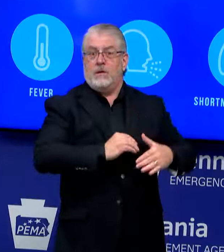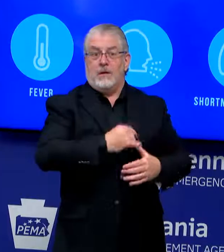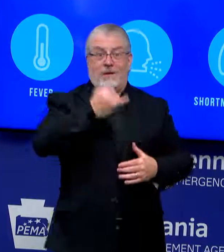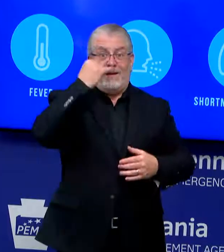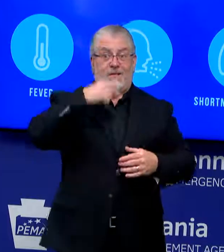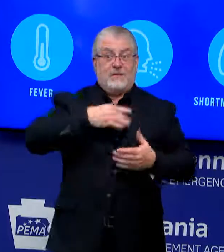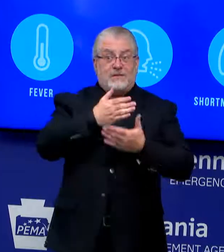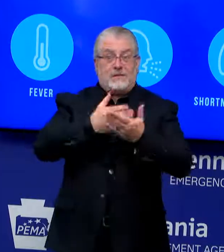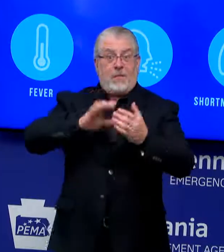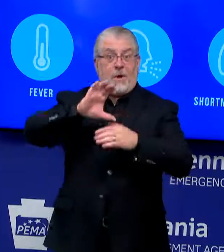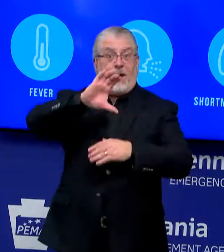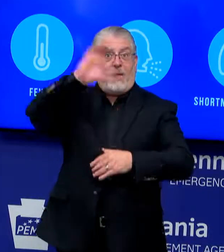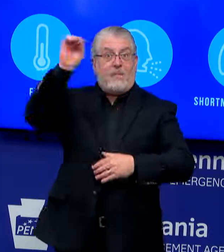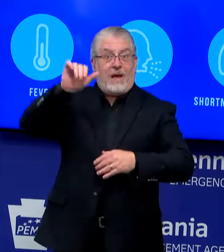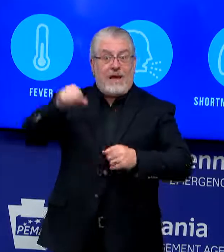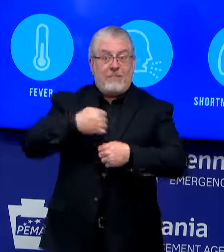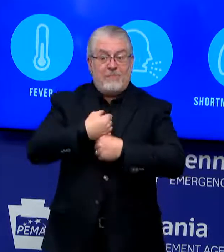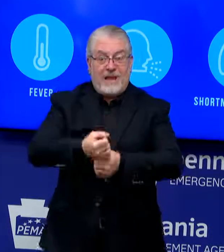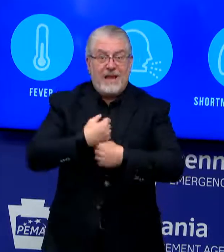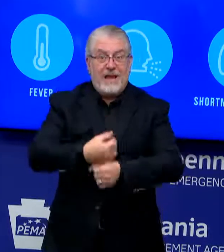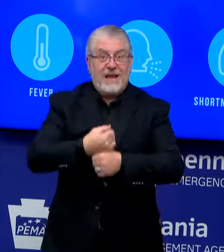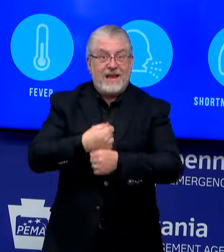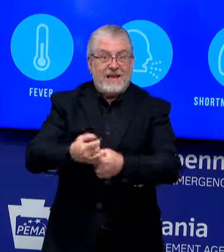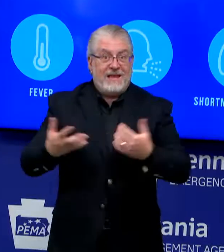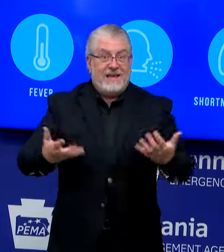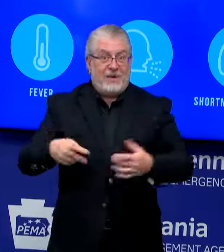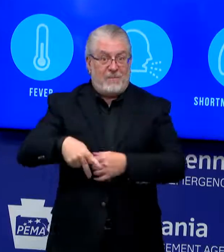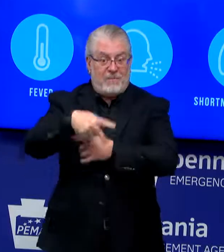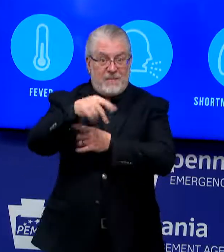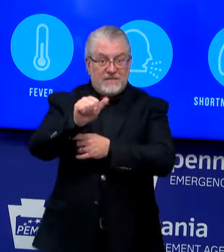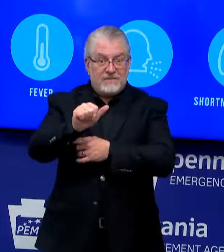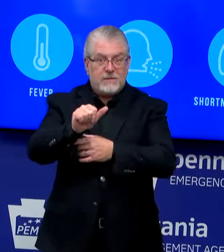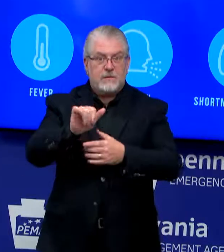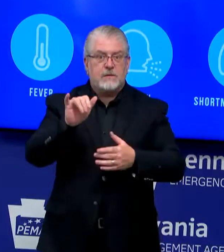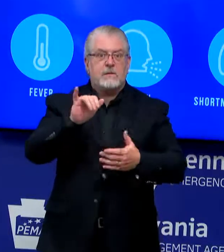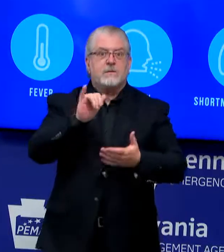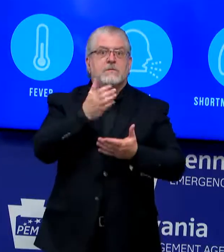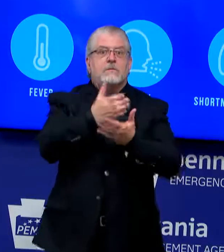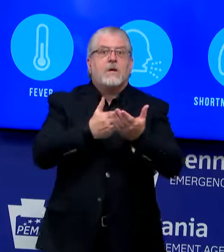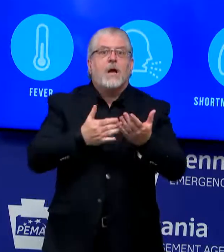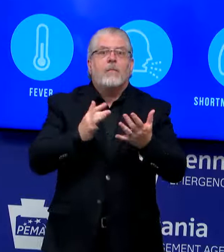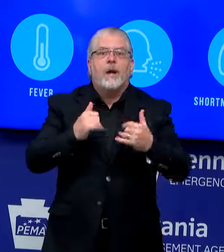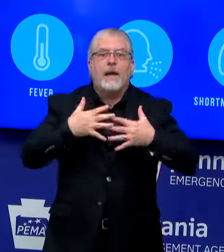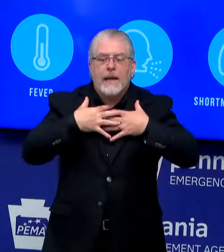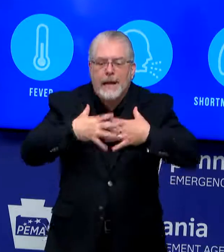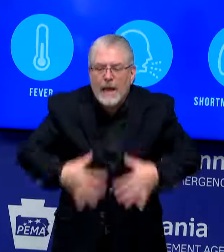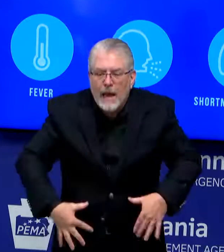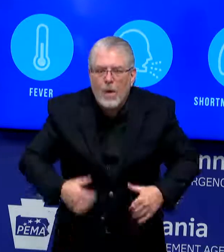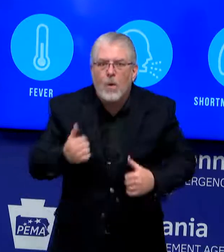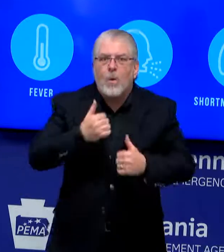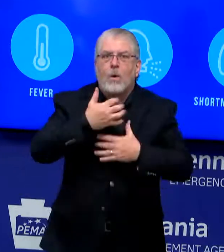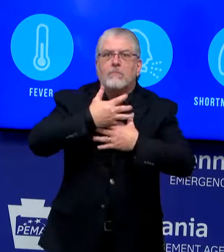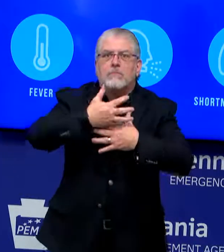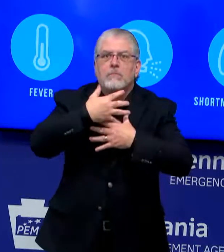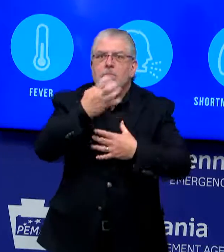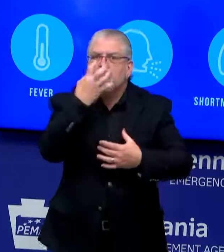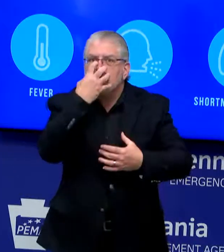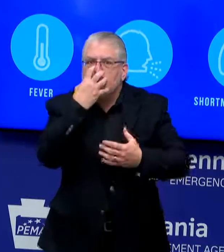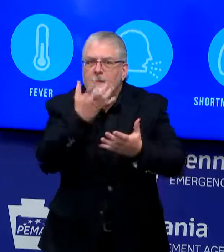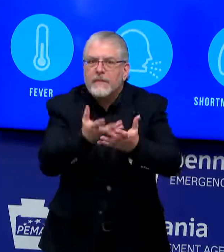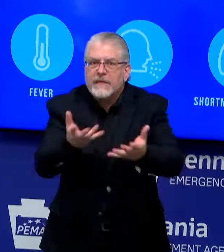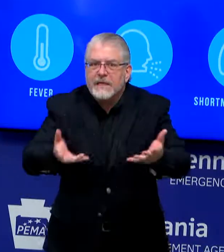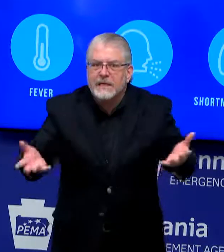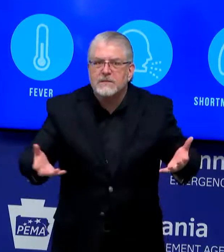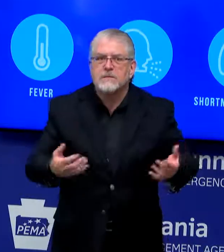able to even sterilize personal protective equipment, such as the N95 masks. So we will do everything we possibly can to supply